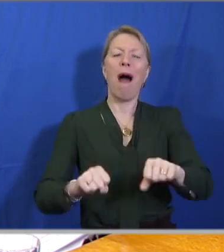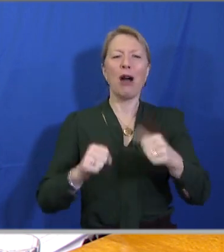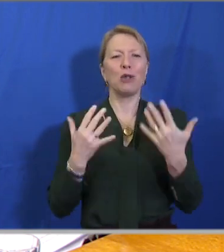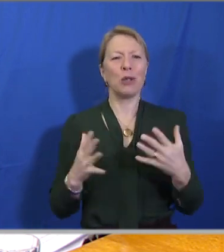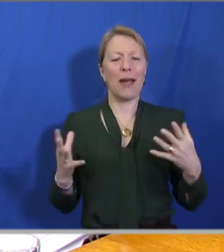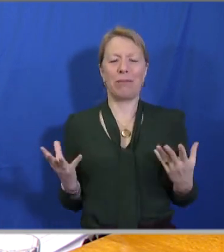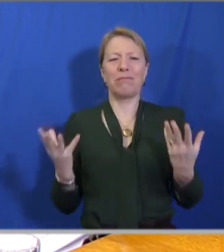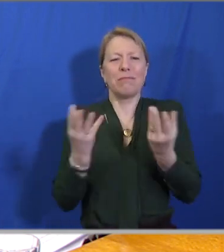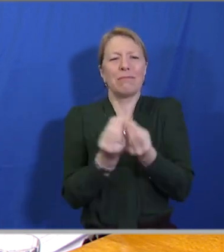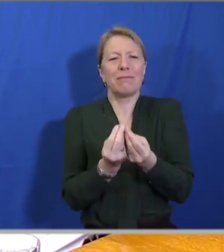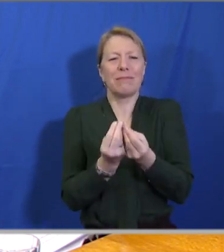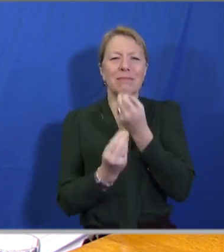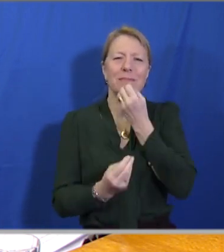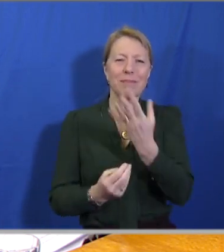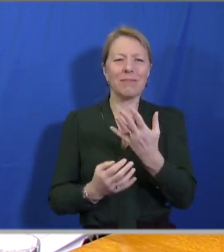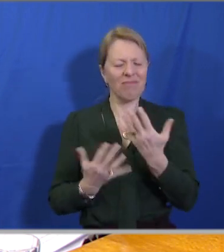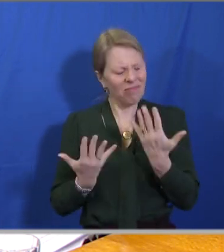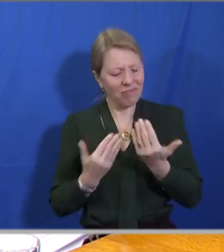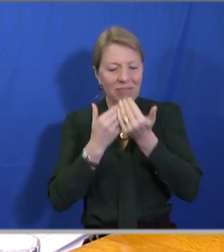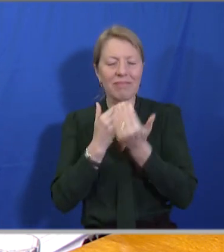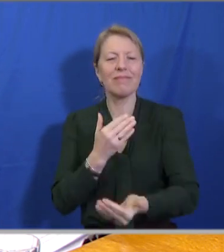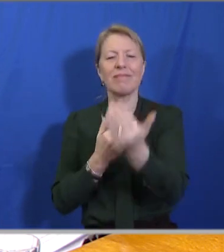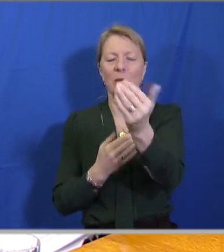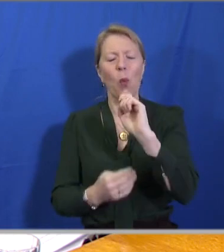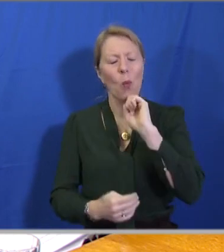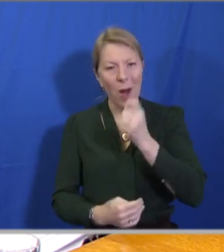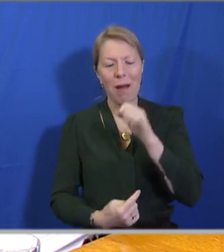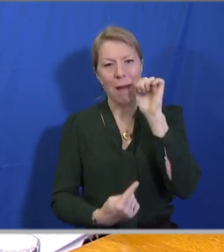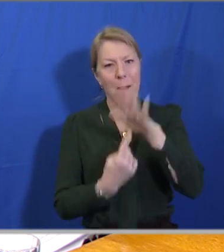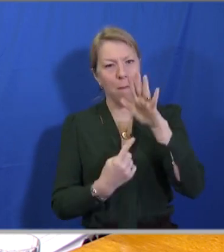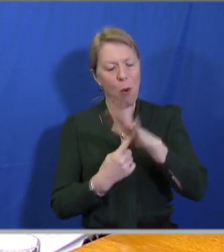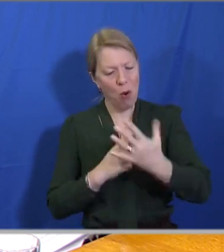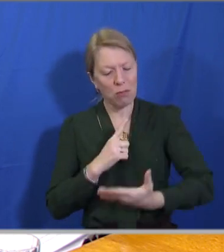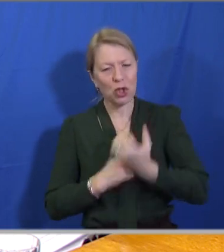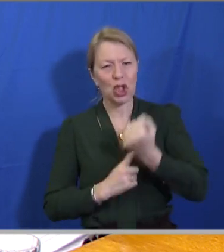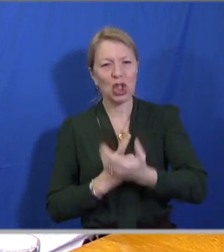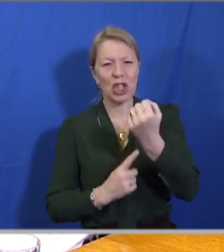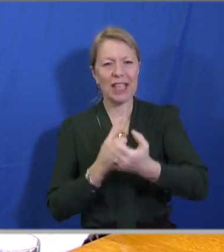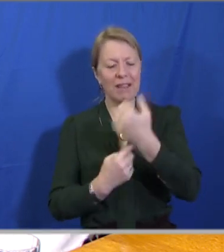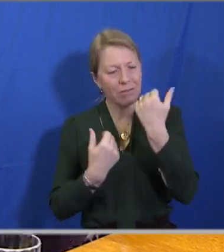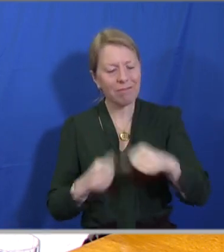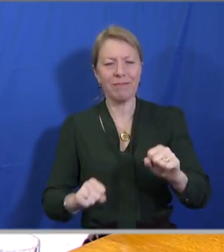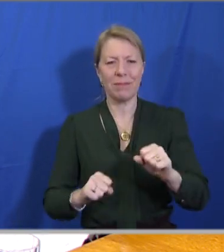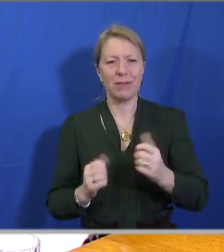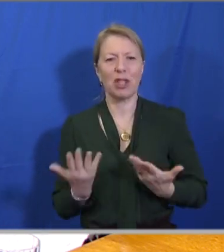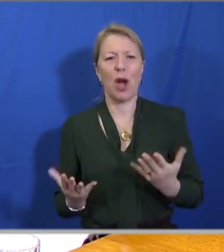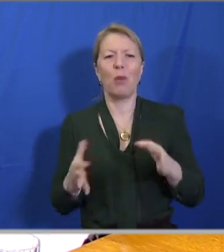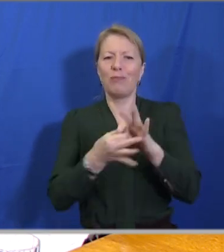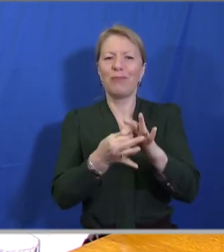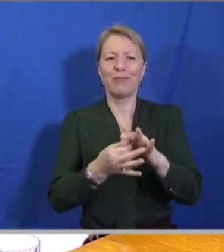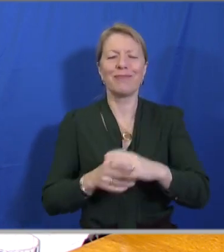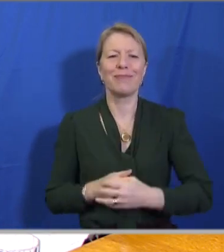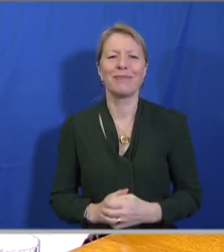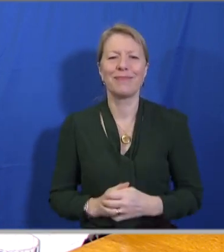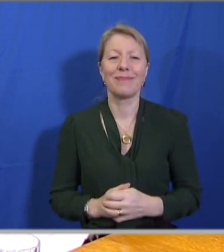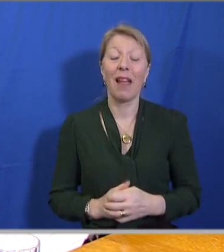see the important work that we are hopefully going to achieve here today being completed in that sense. So thank you for that. So I'm going to